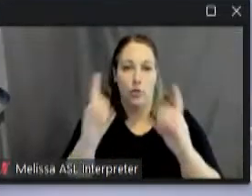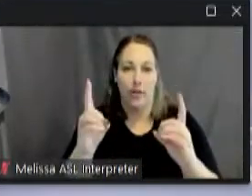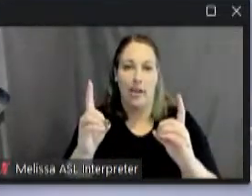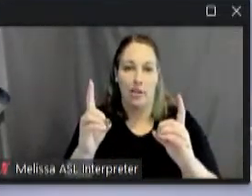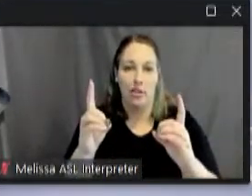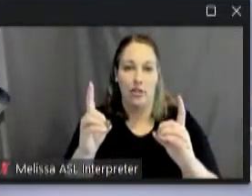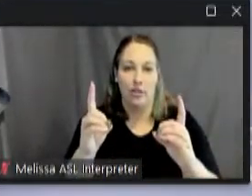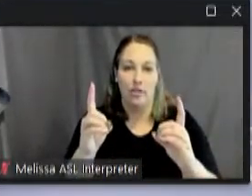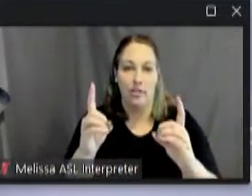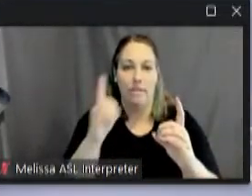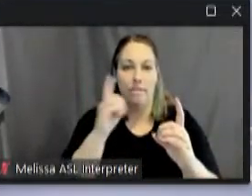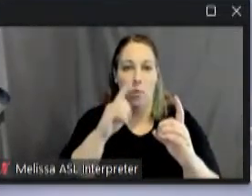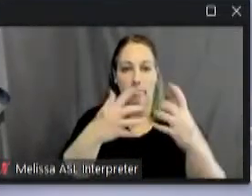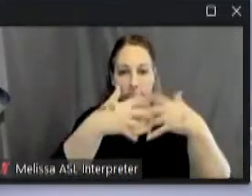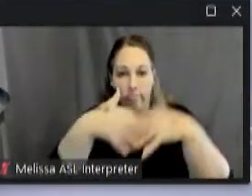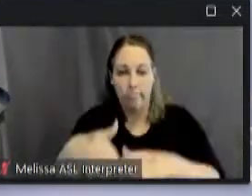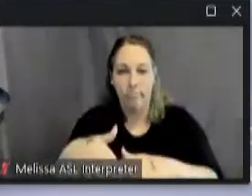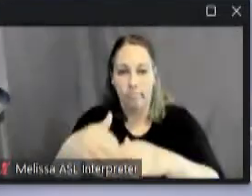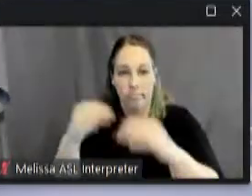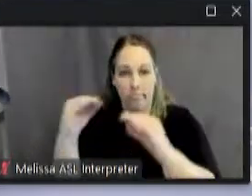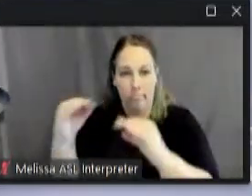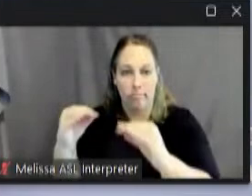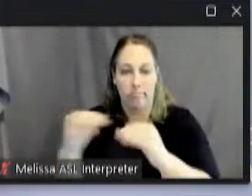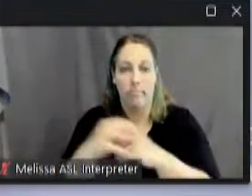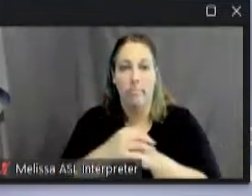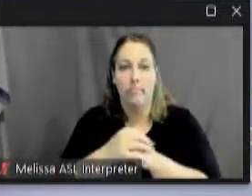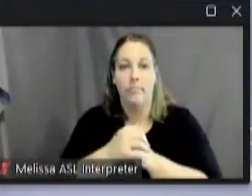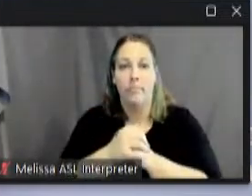is something that the Commission